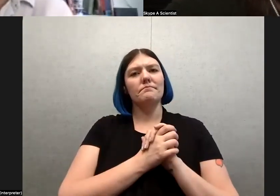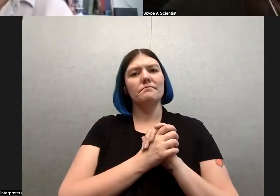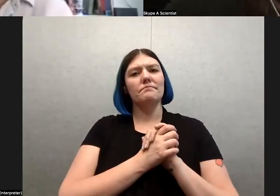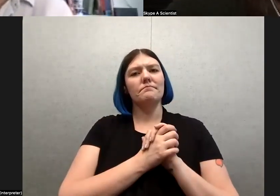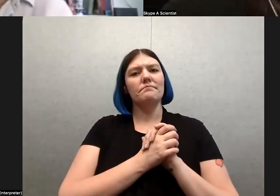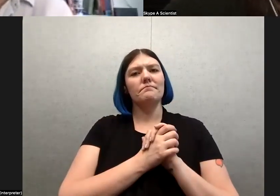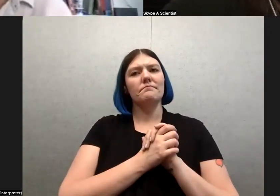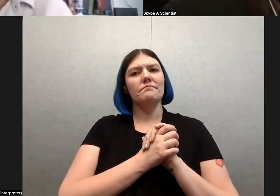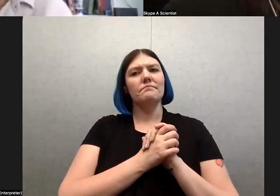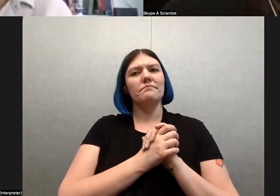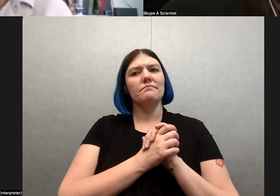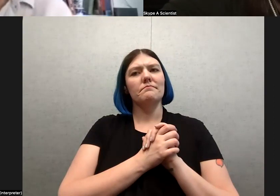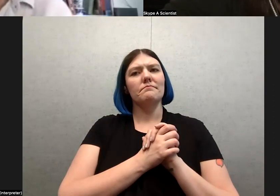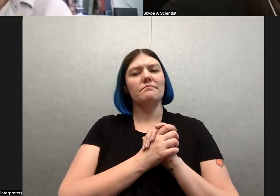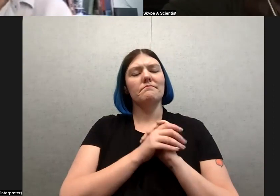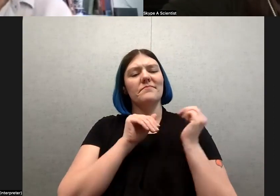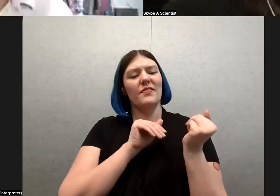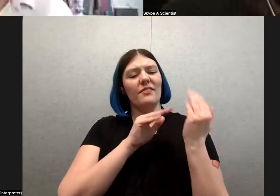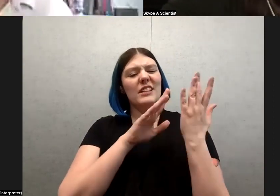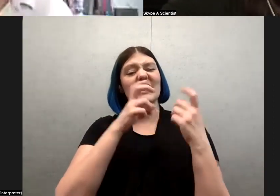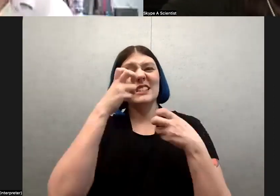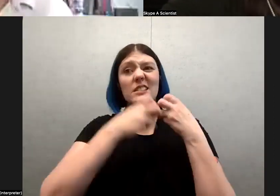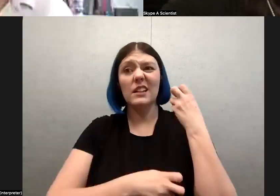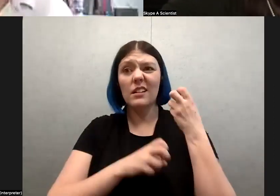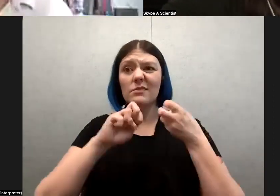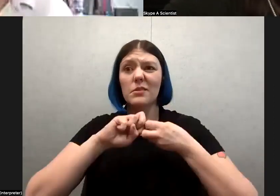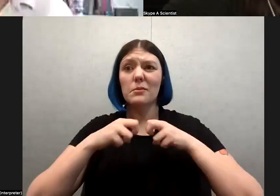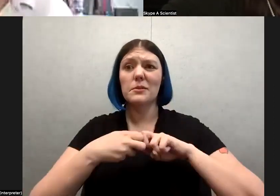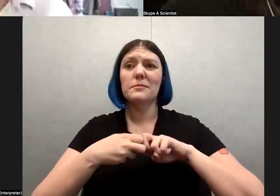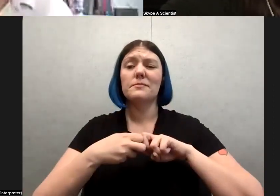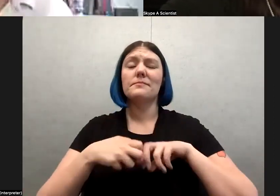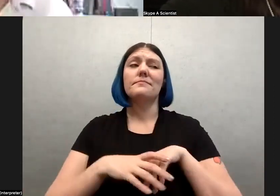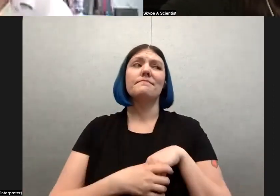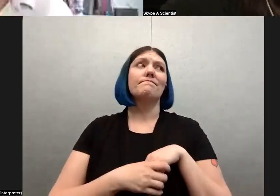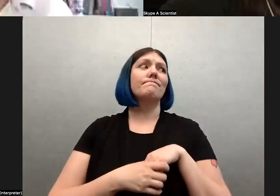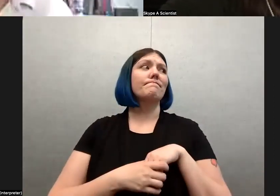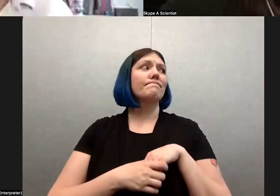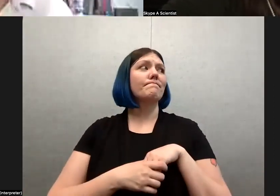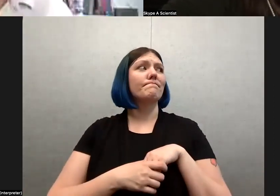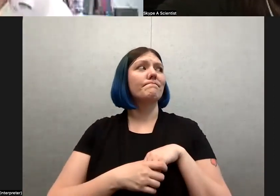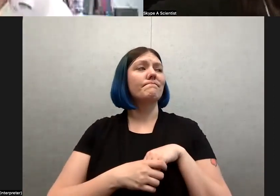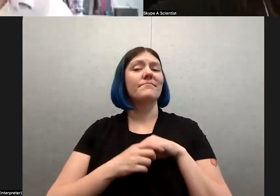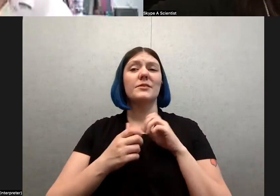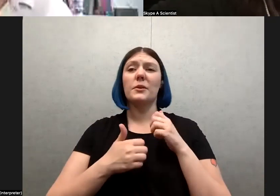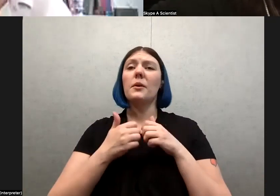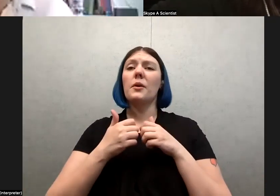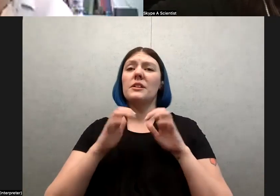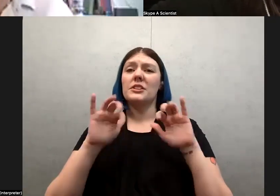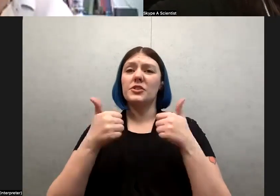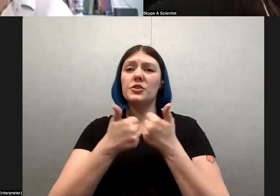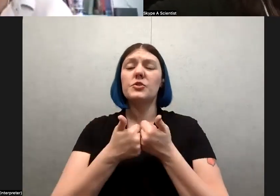we're faced with really tough problems, right? So I think the most challenging part of my job, for